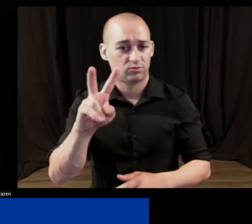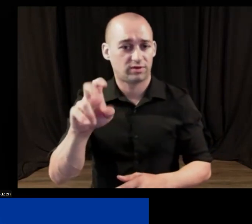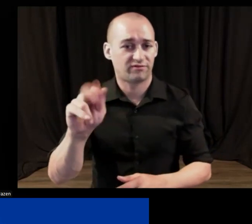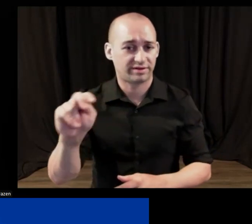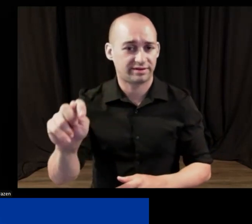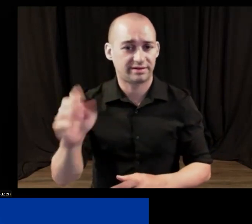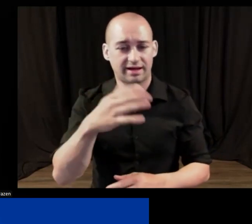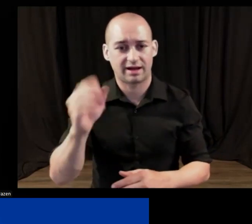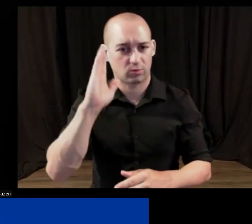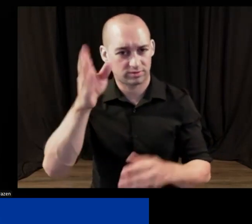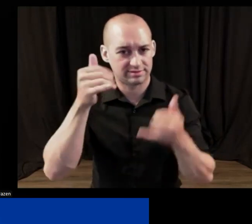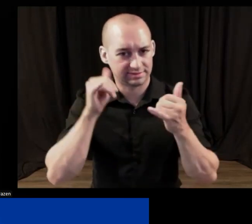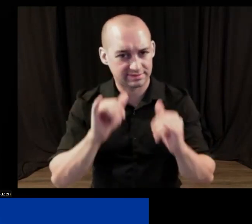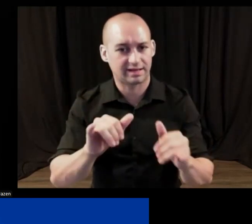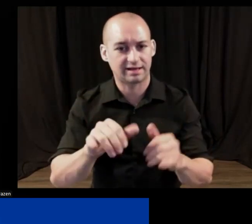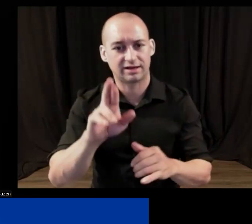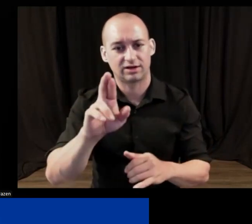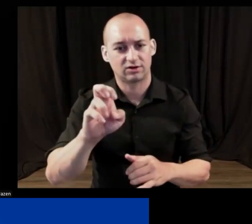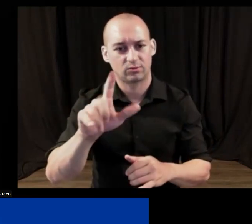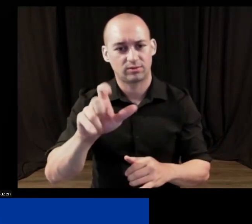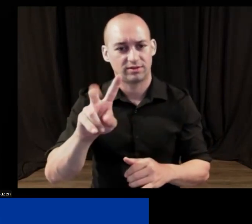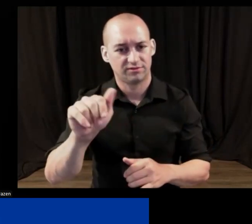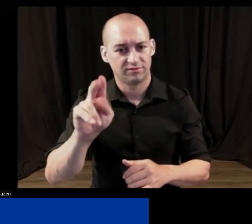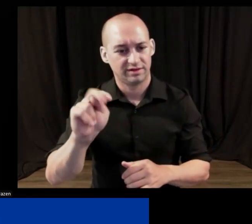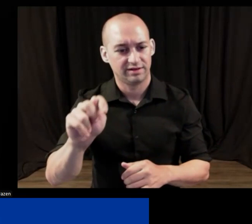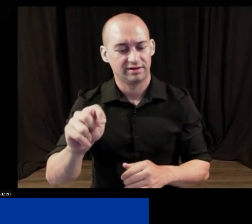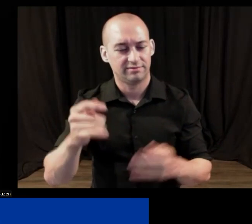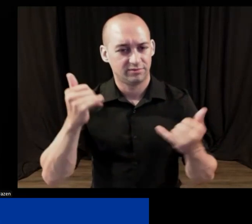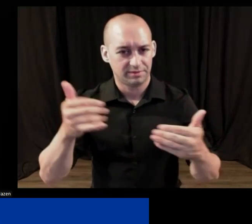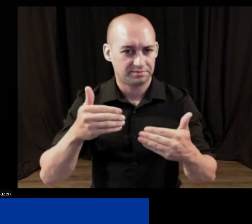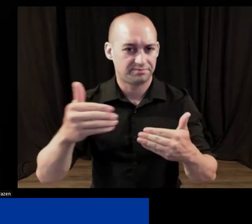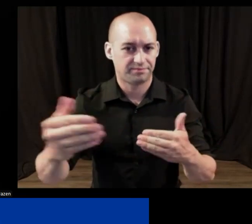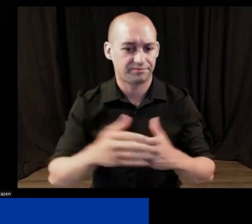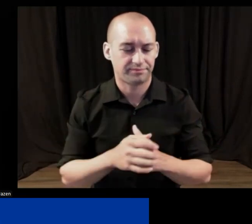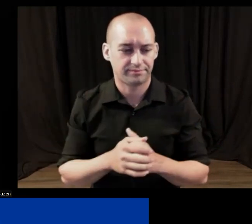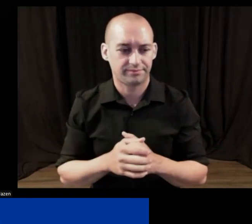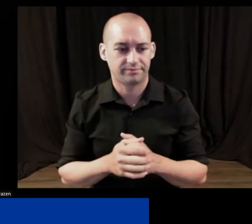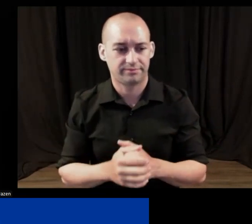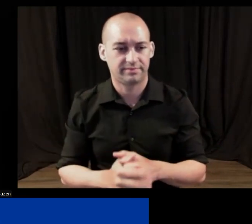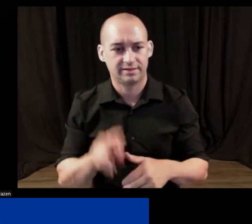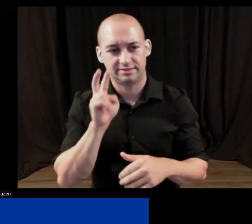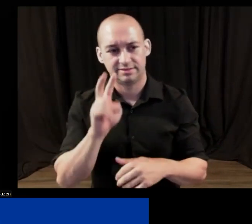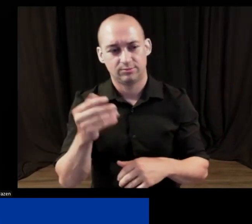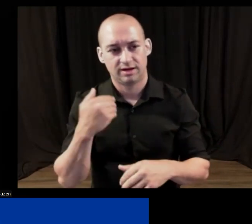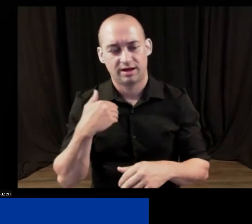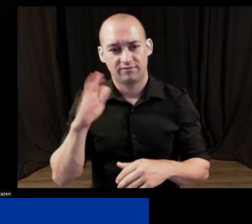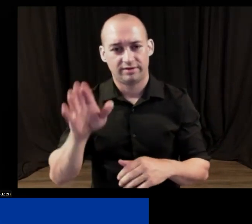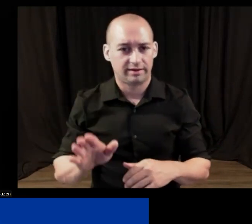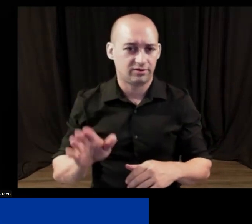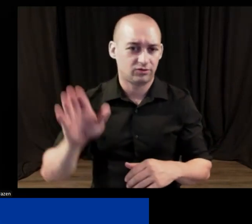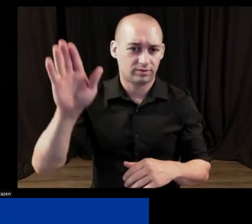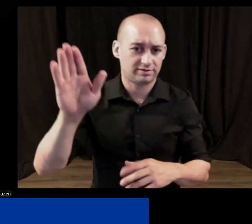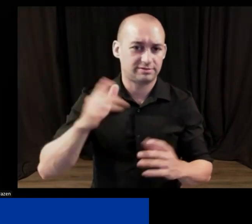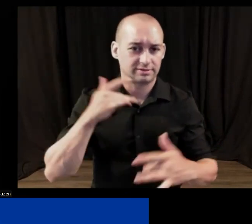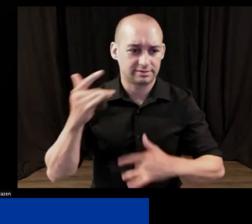all contexts. Yeah, absolutely. So I see that we have a hand raised, which is very exciting. We get